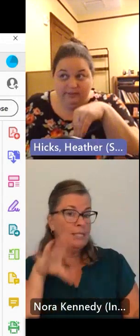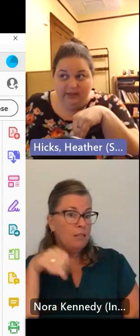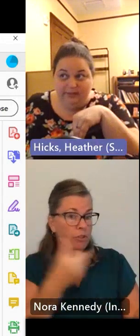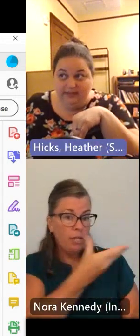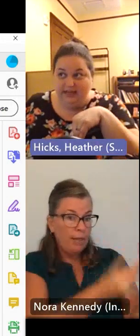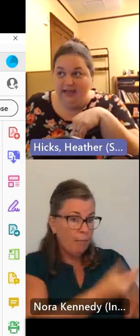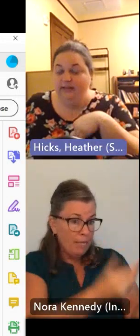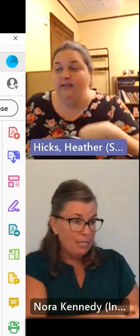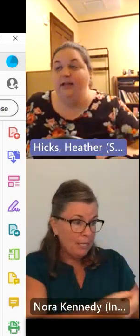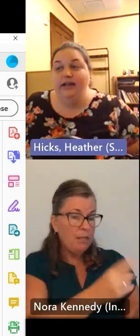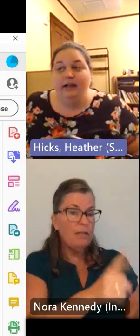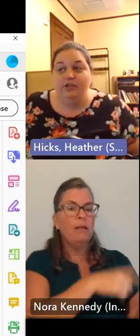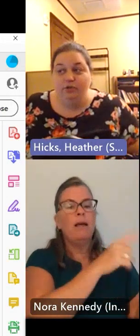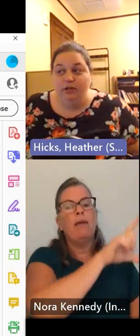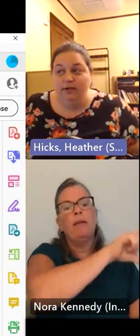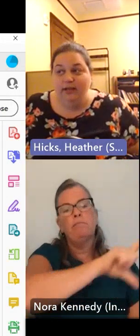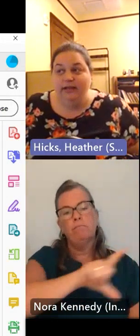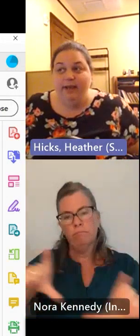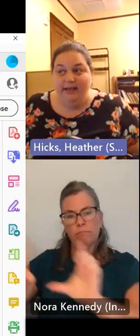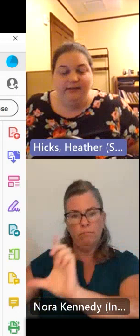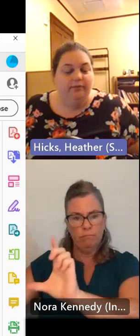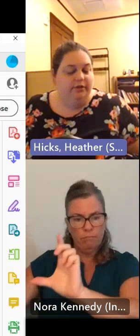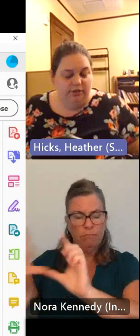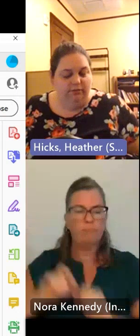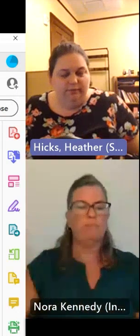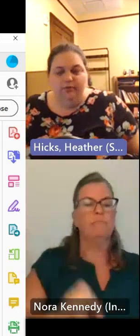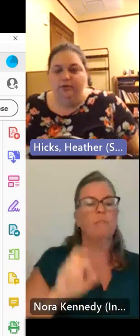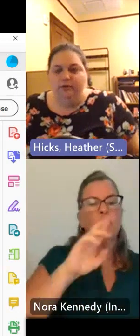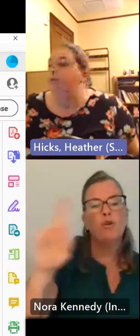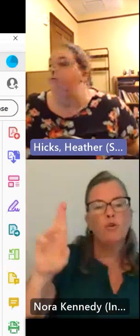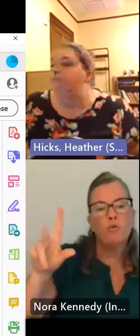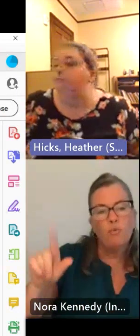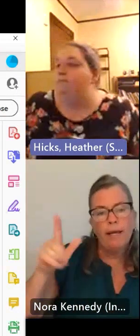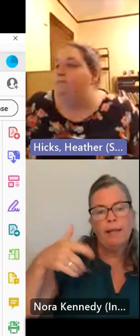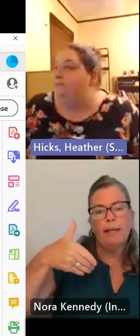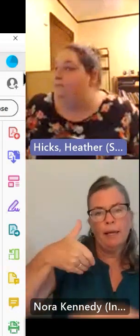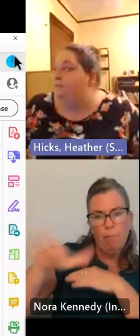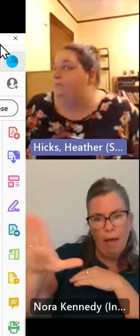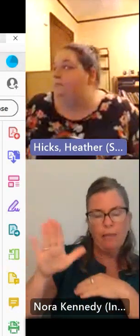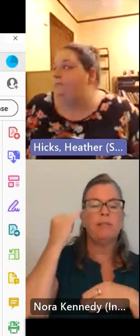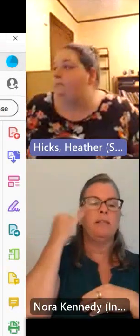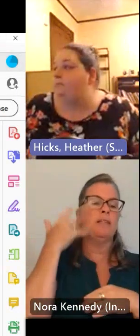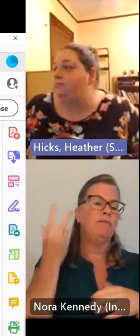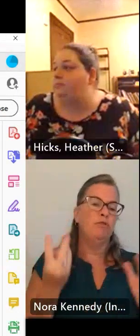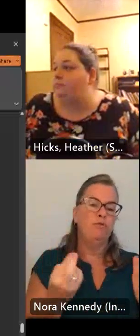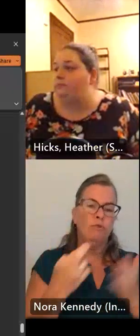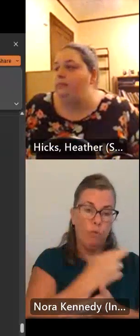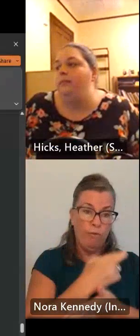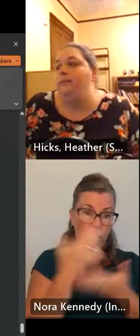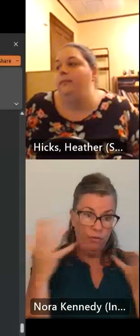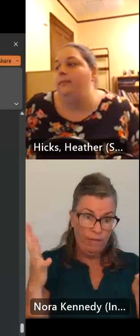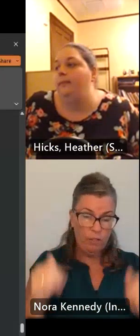and bring this panel up to the side. And again, you can right click and pass it once you've looked through it.